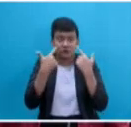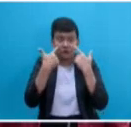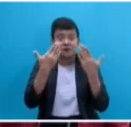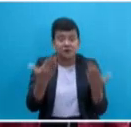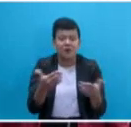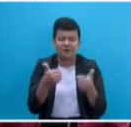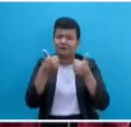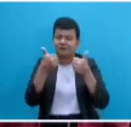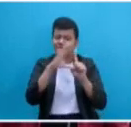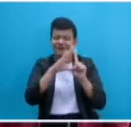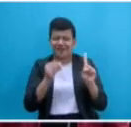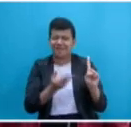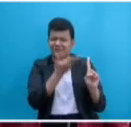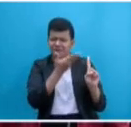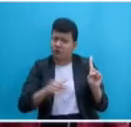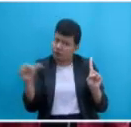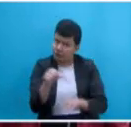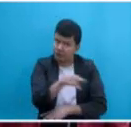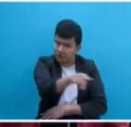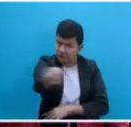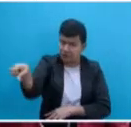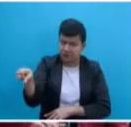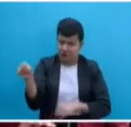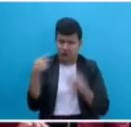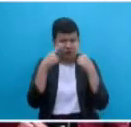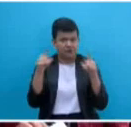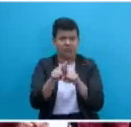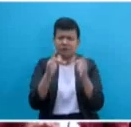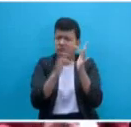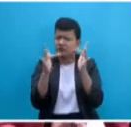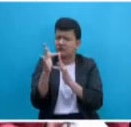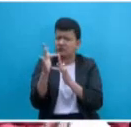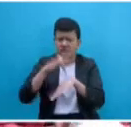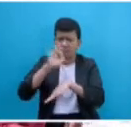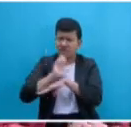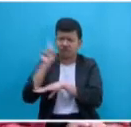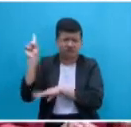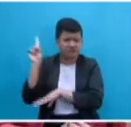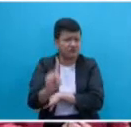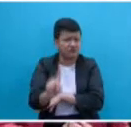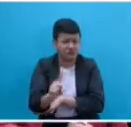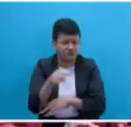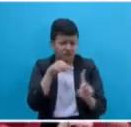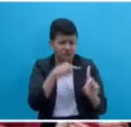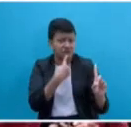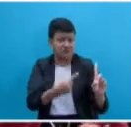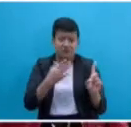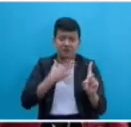strive to show. As Jesus said, when you do these to one of the least in my kingdom, you do them for